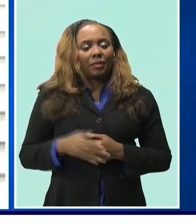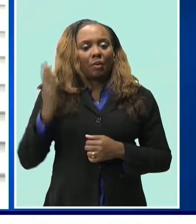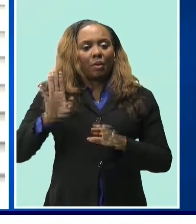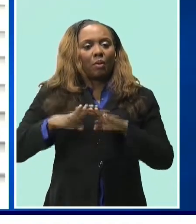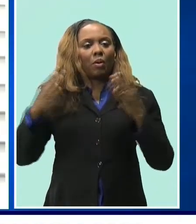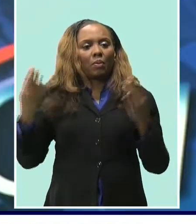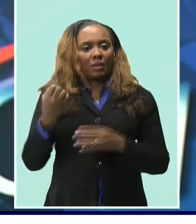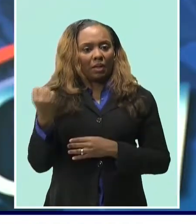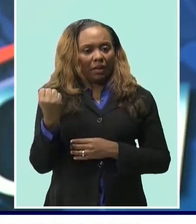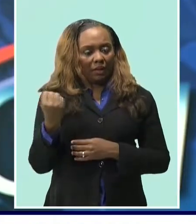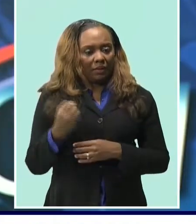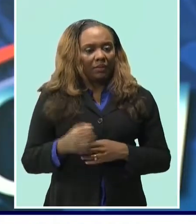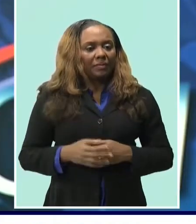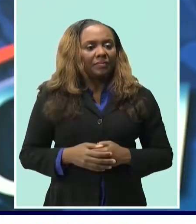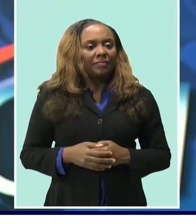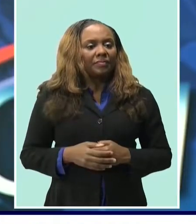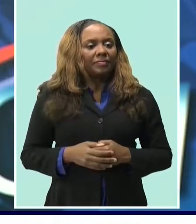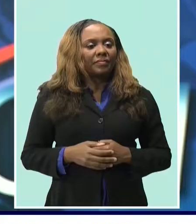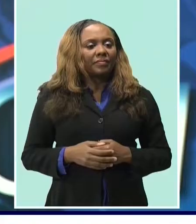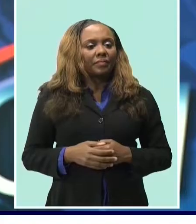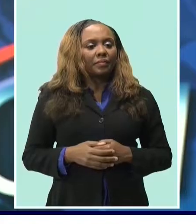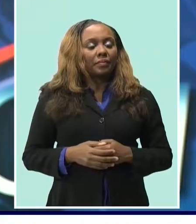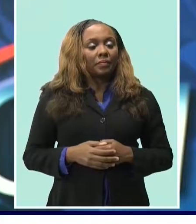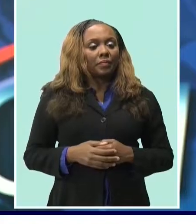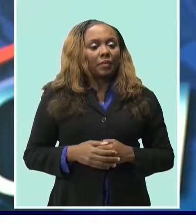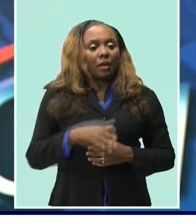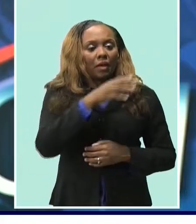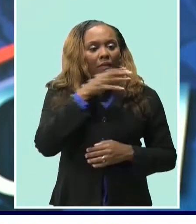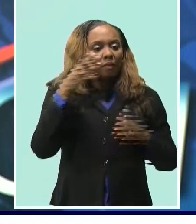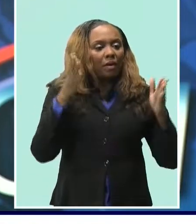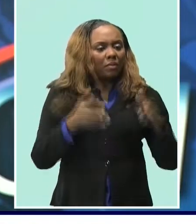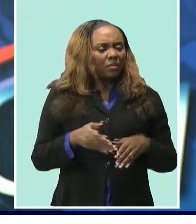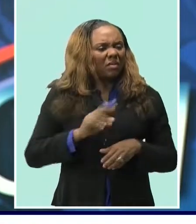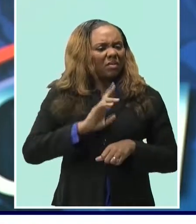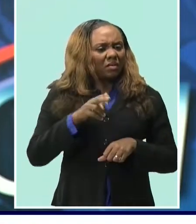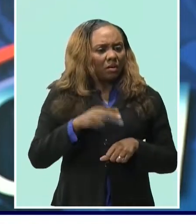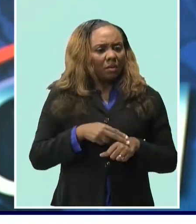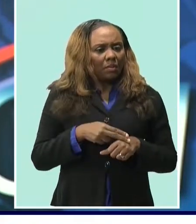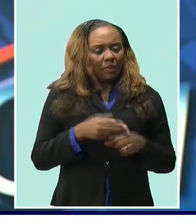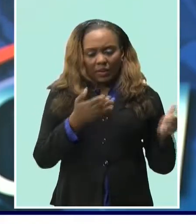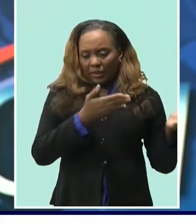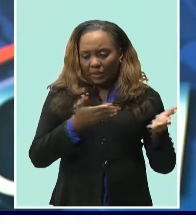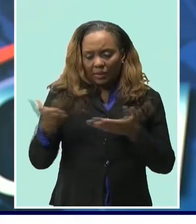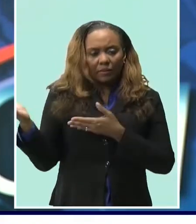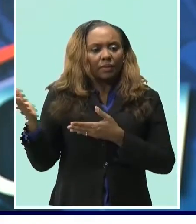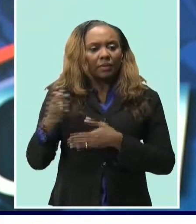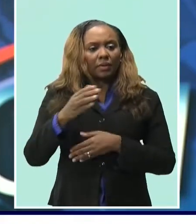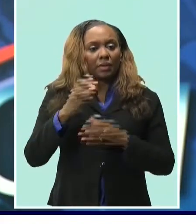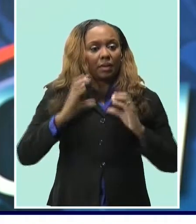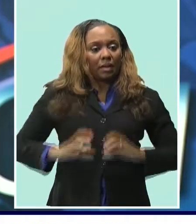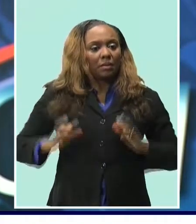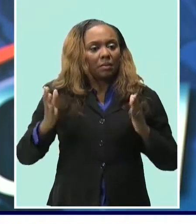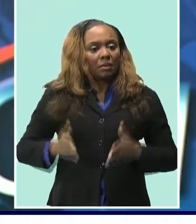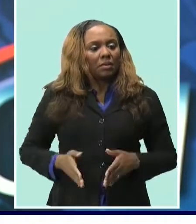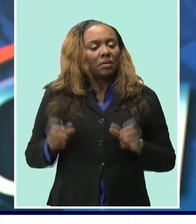well. Minister Ware is telling small farmers who usually deliver produce to their customers that they can